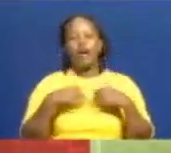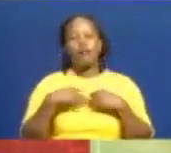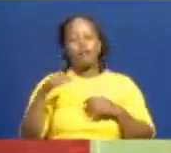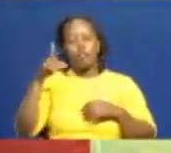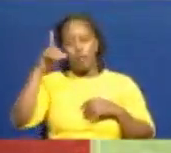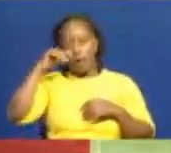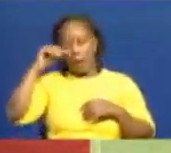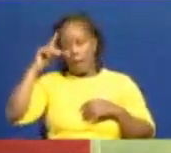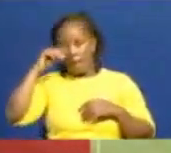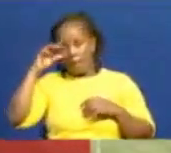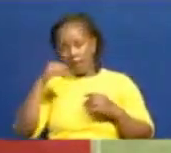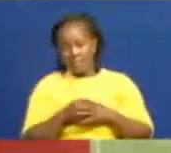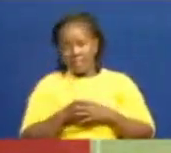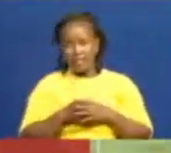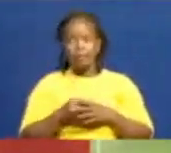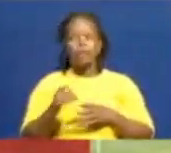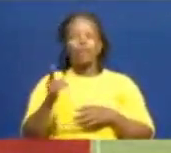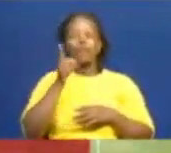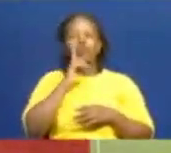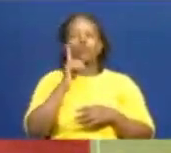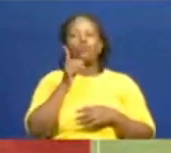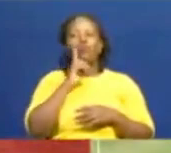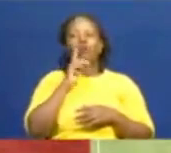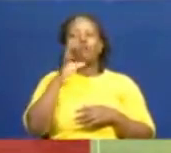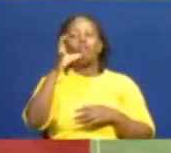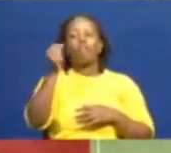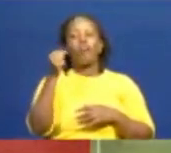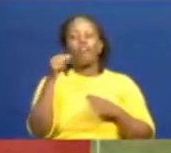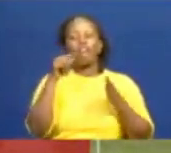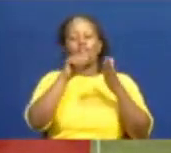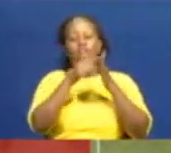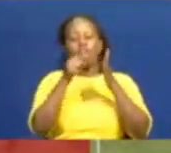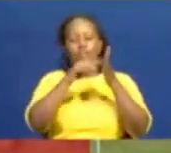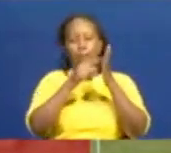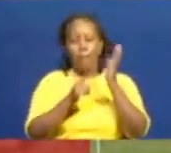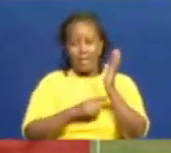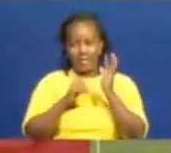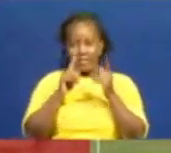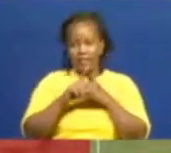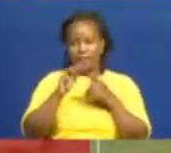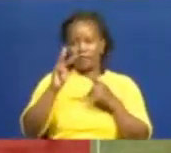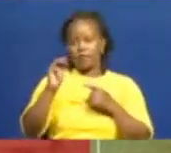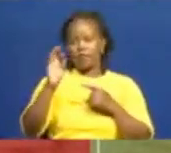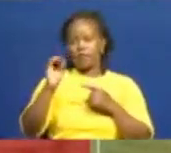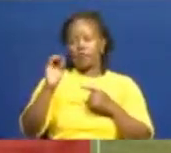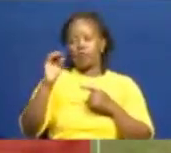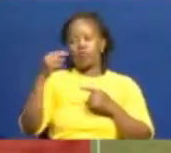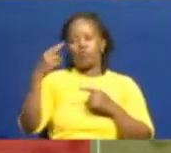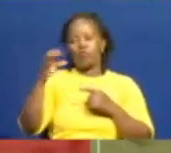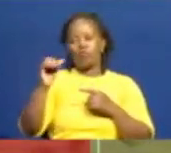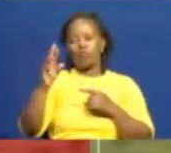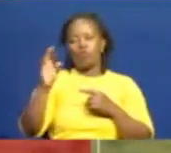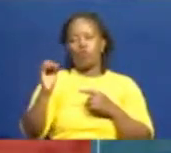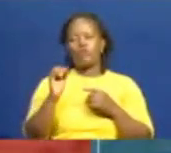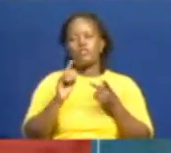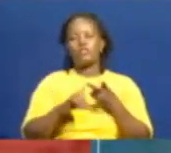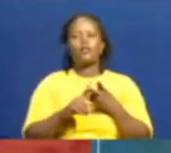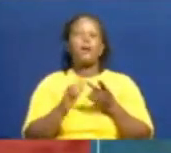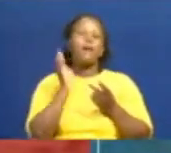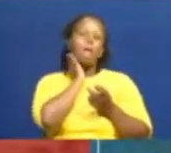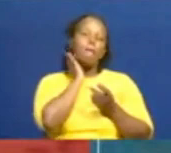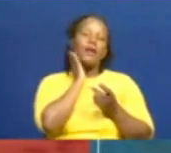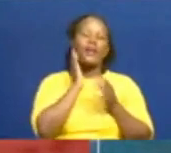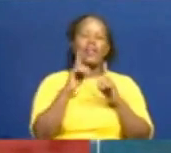Mombasa. Tomorrow, 5 matches are on the card. Muhoroni Youth will face Gor Mahia. Muranga Seals play